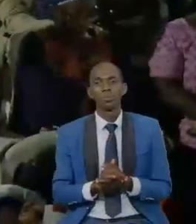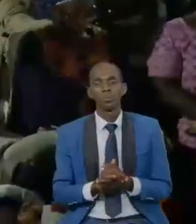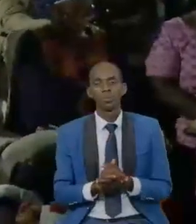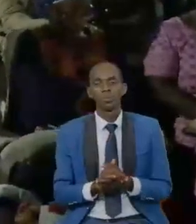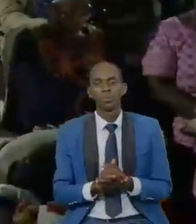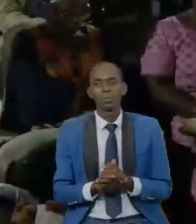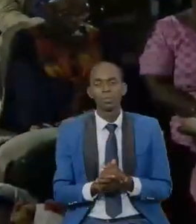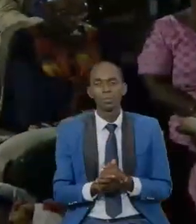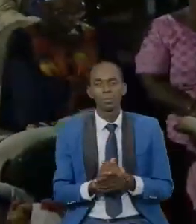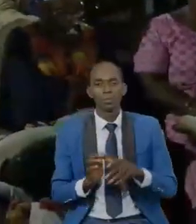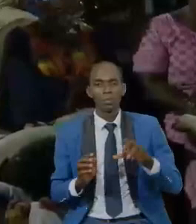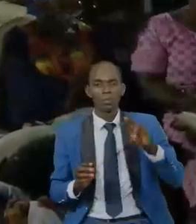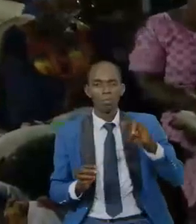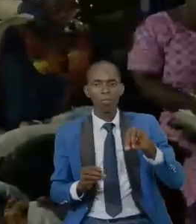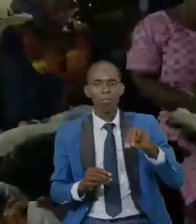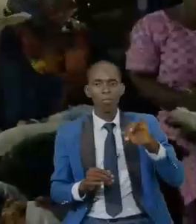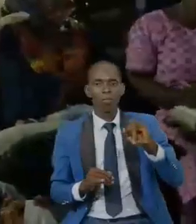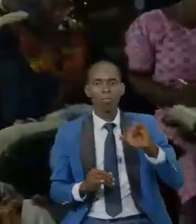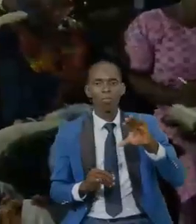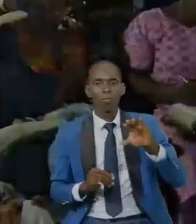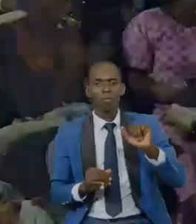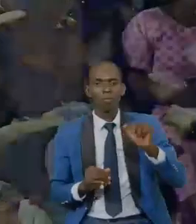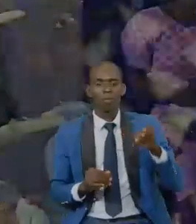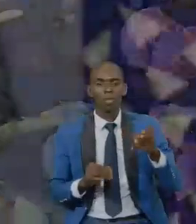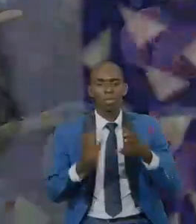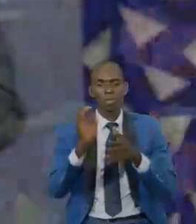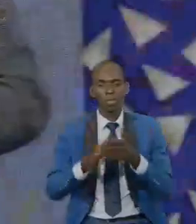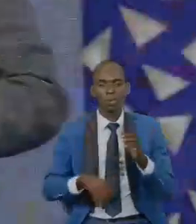Micah chapter 7 verse 18.